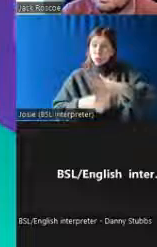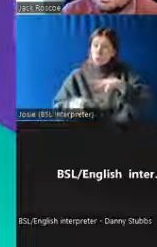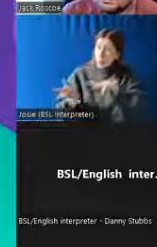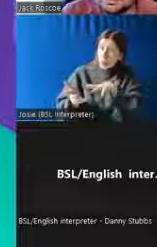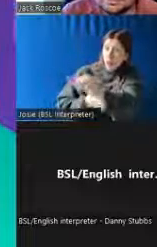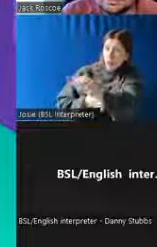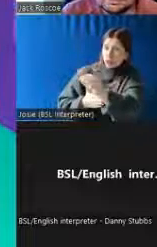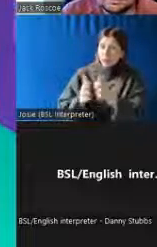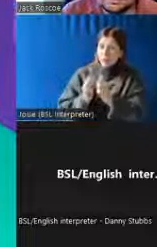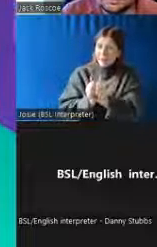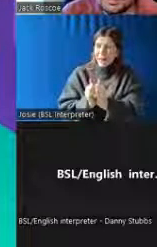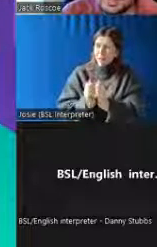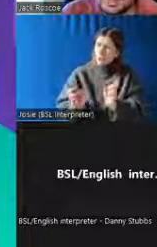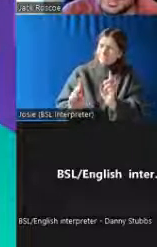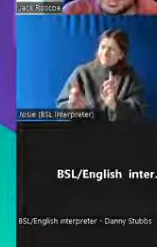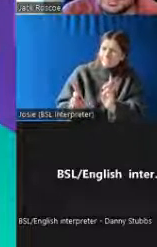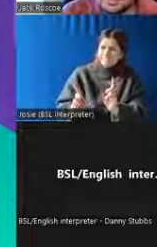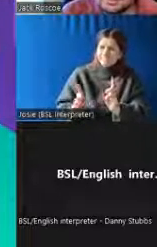works have.